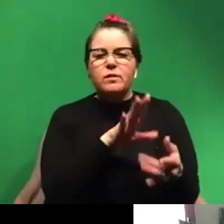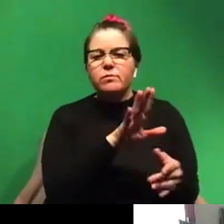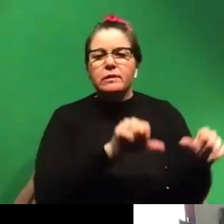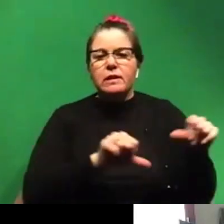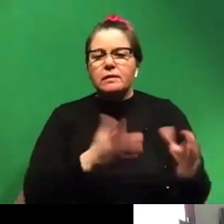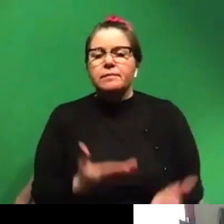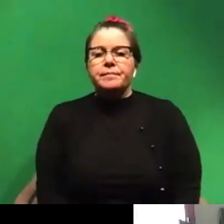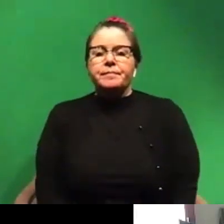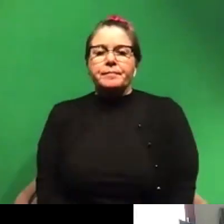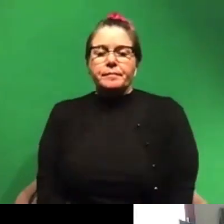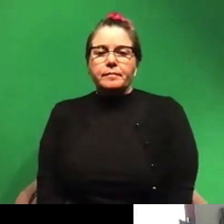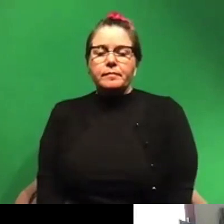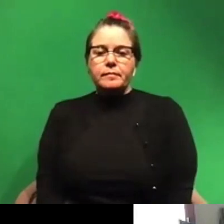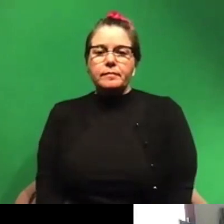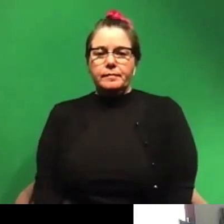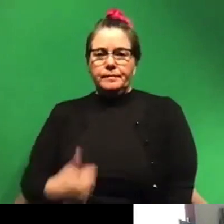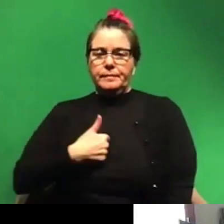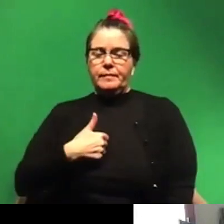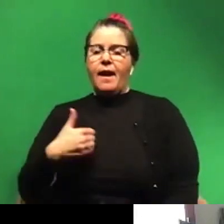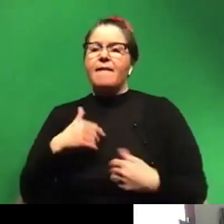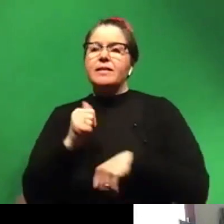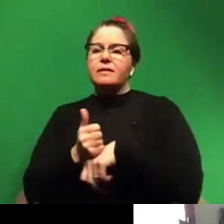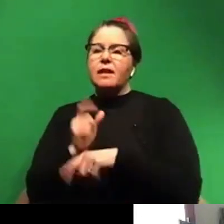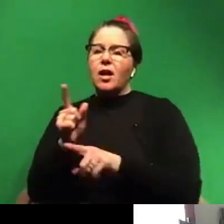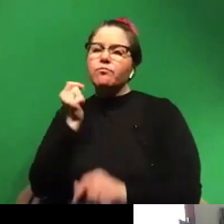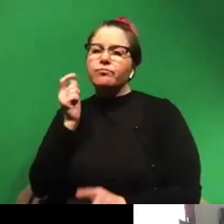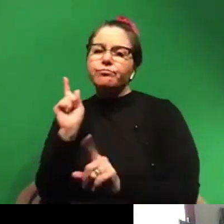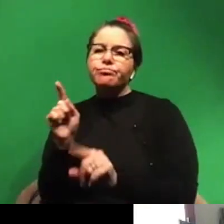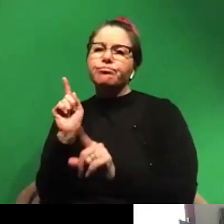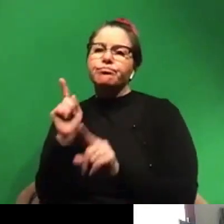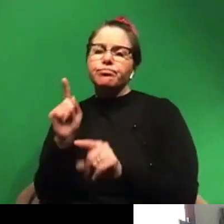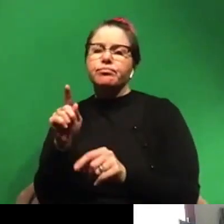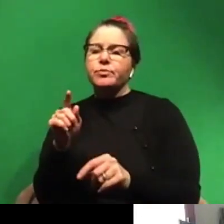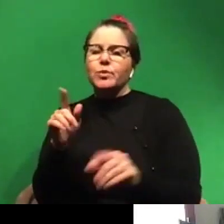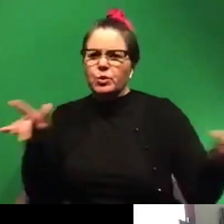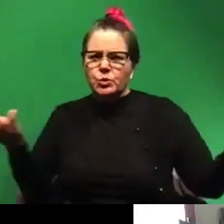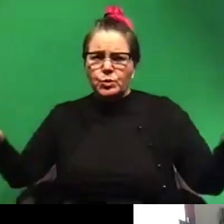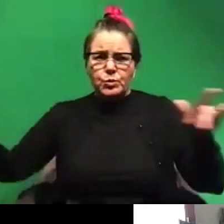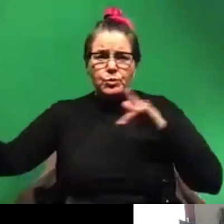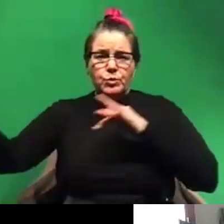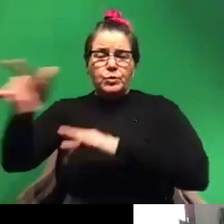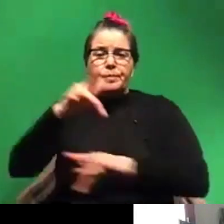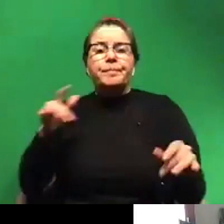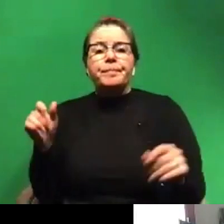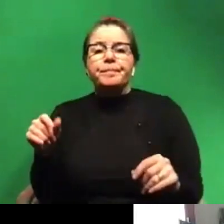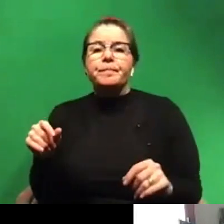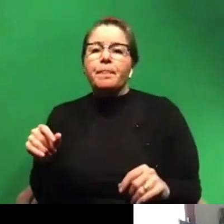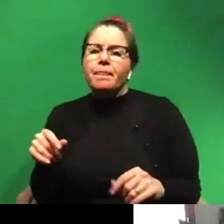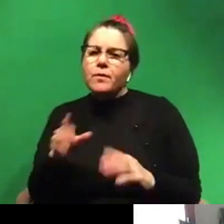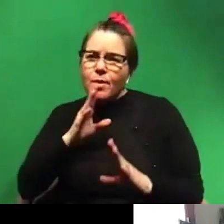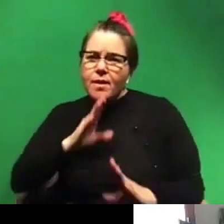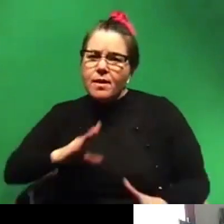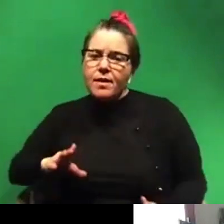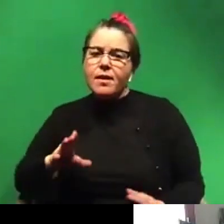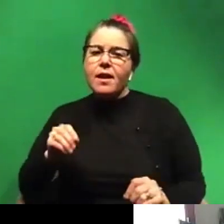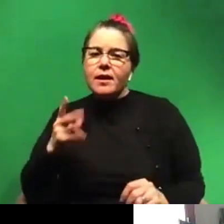I have a site that I go to on a regular basis that's out in the middle of nowhere. And it's really quiet and I can see